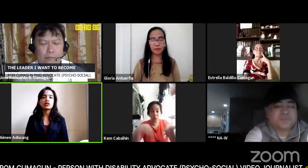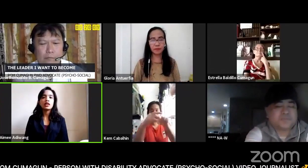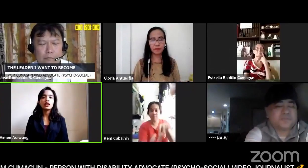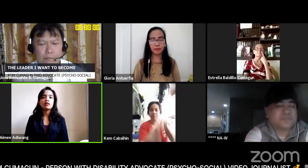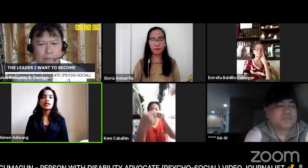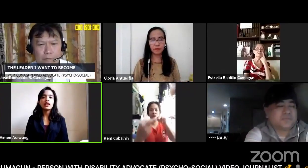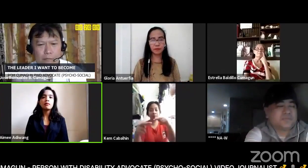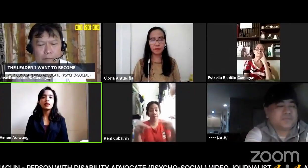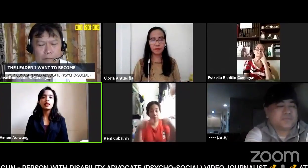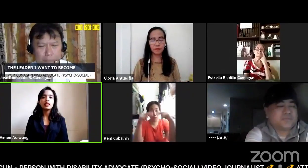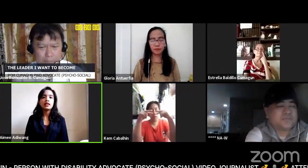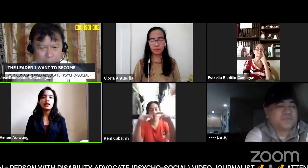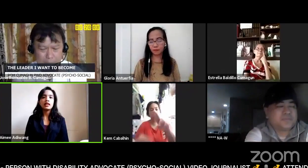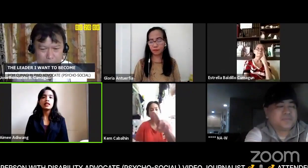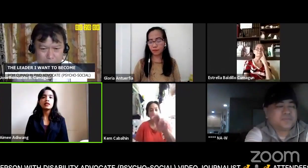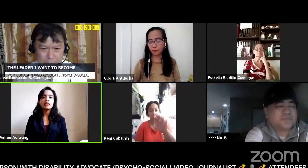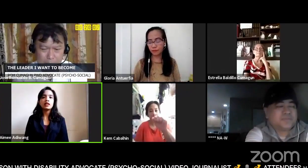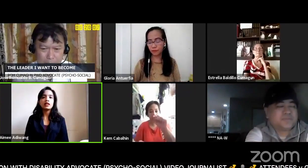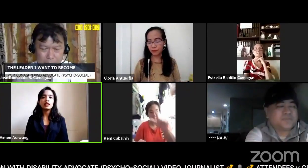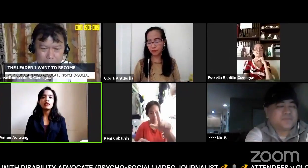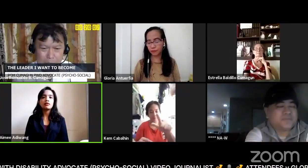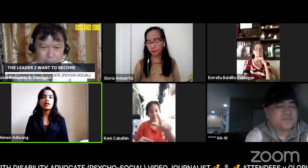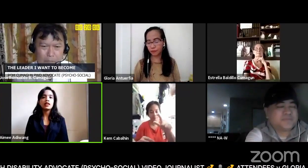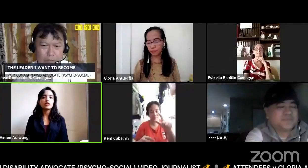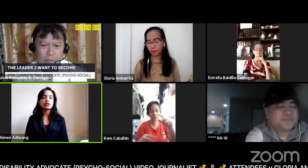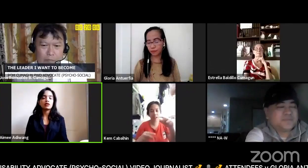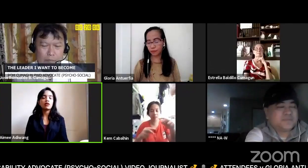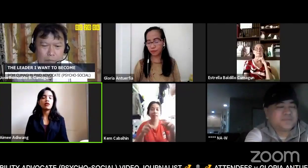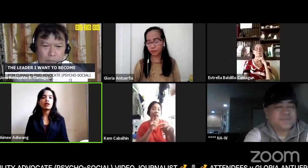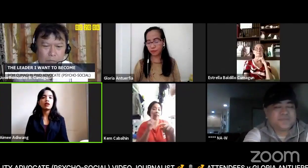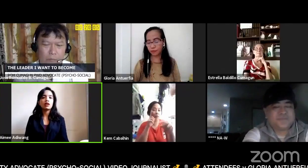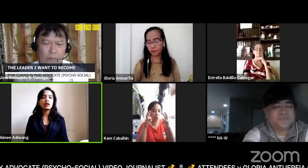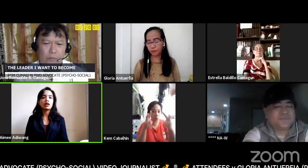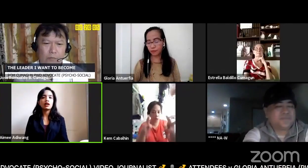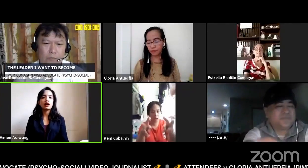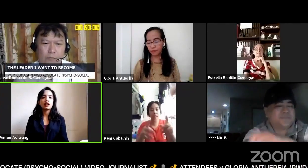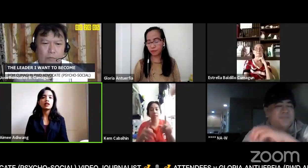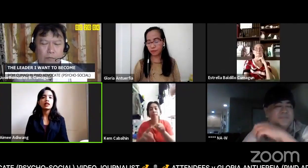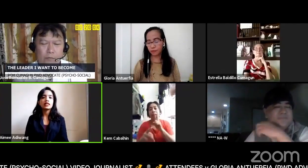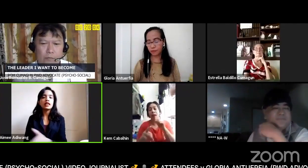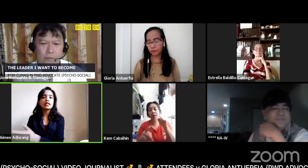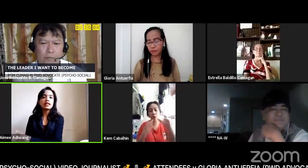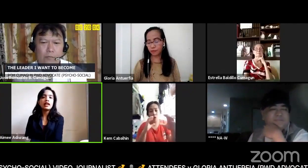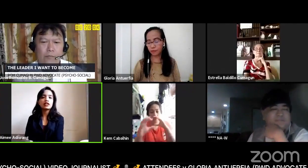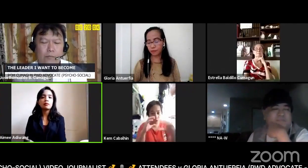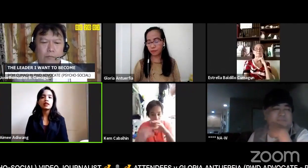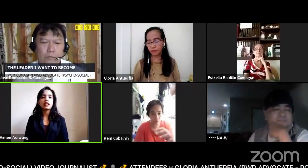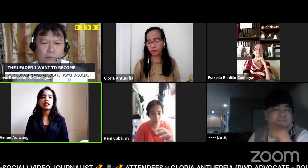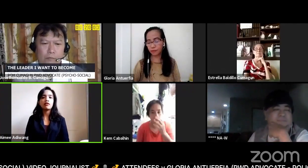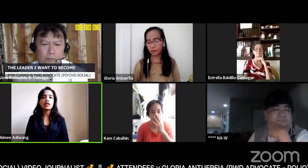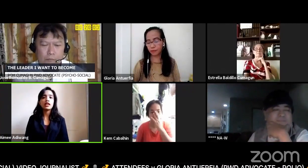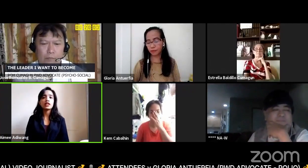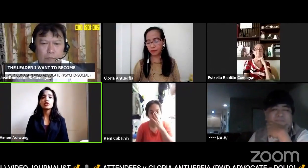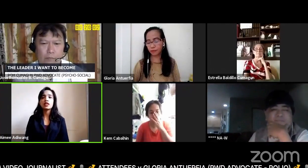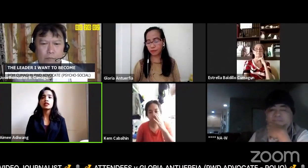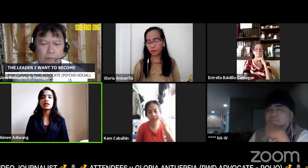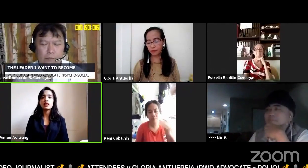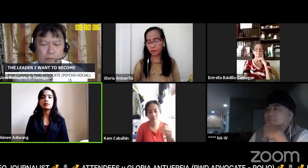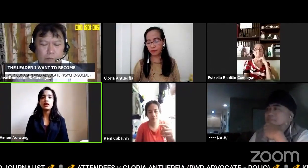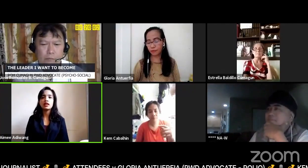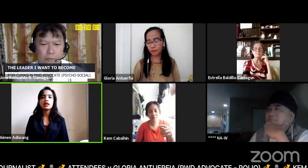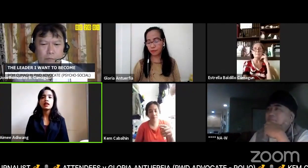communication because, for example, if there's setting aside the interpreter, if